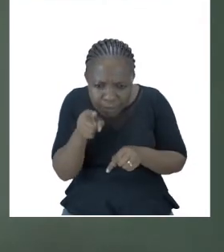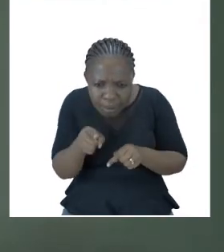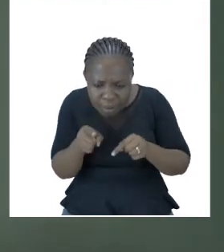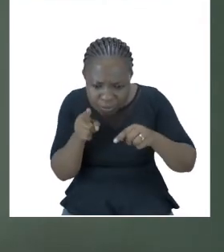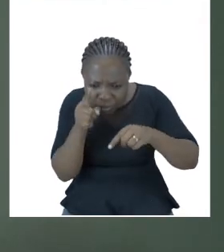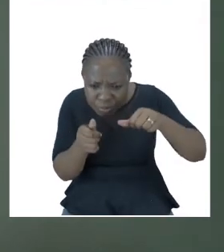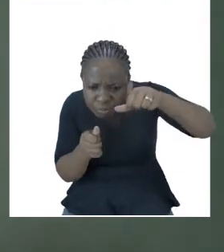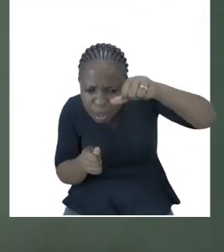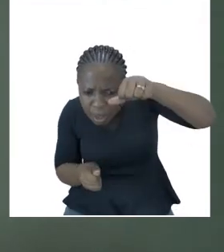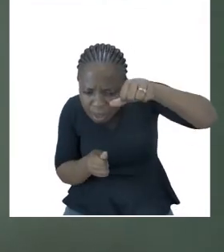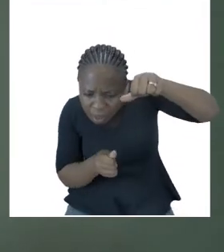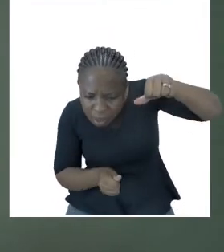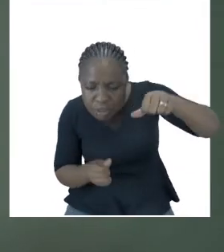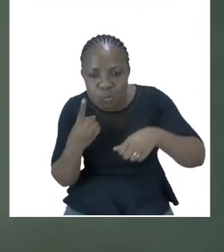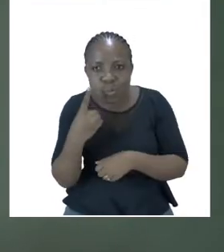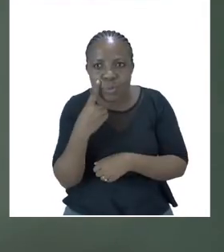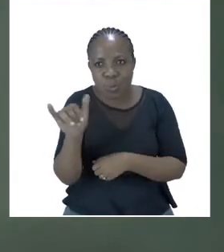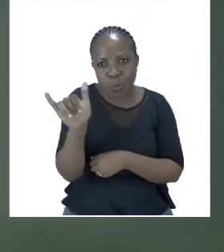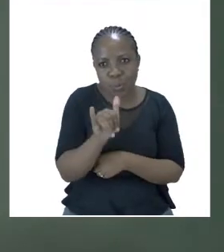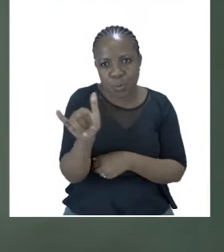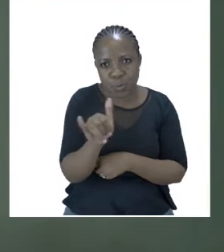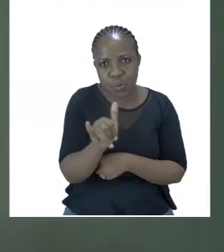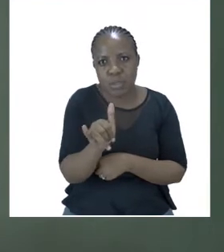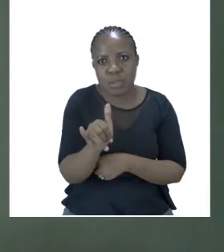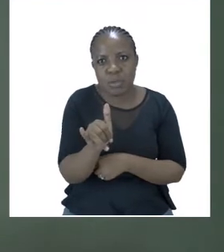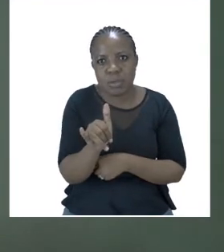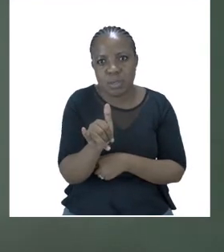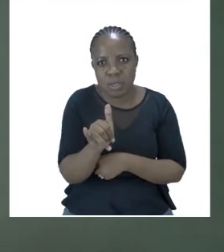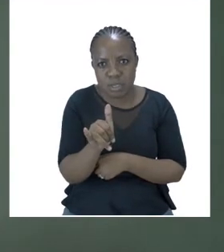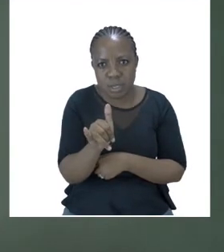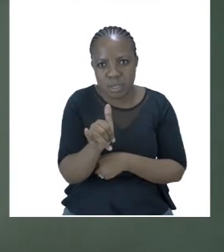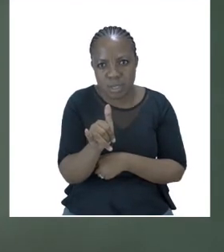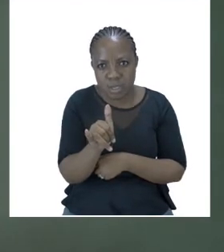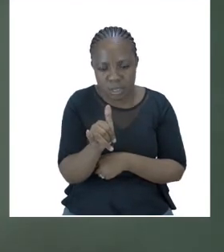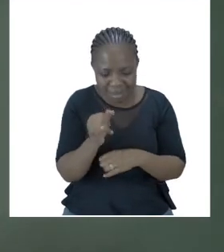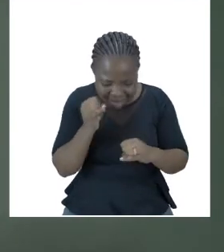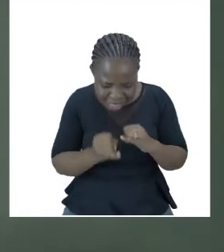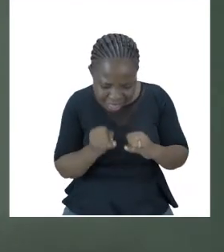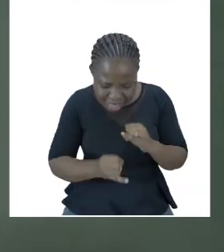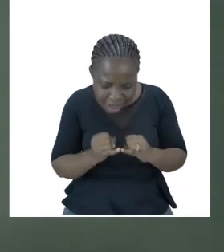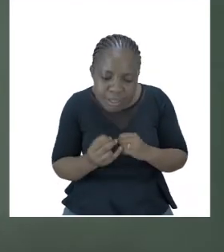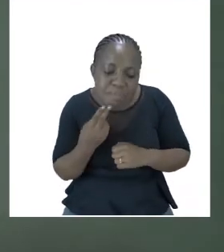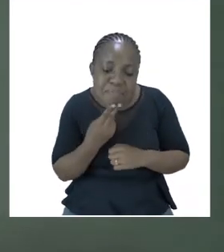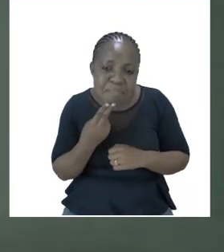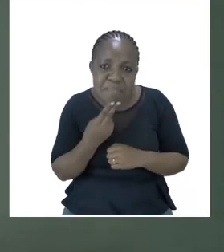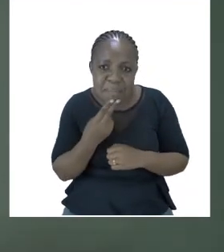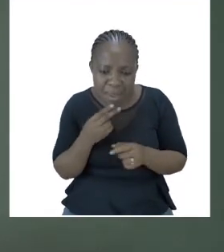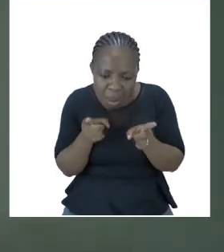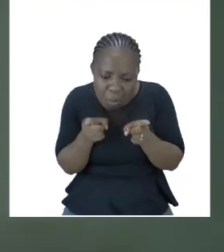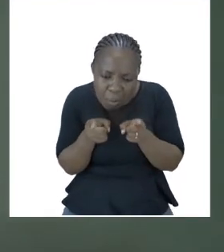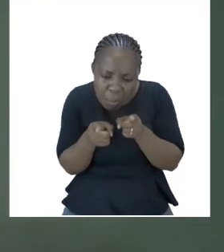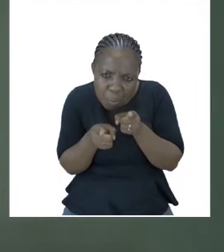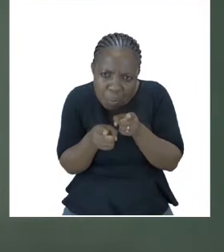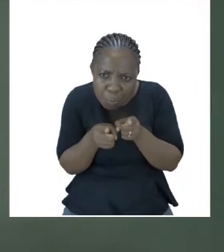When you take a look at it, I think the first one that is the shortest is this one right here. So